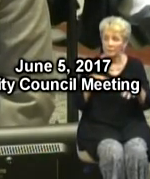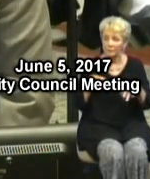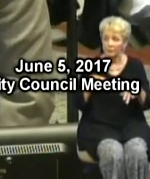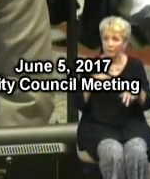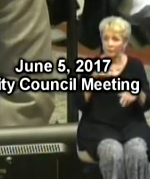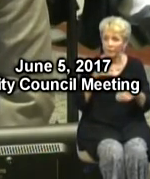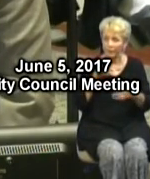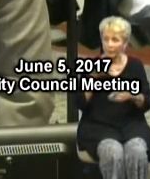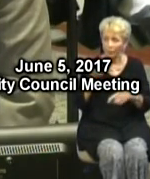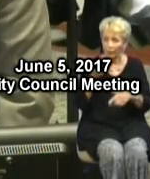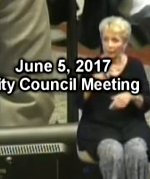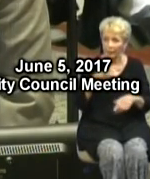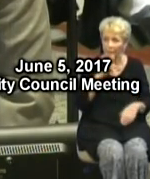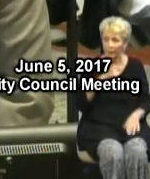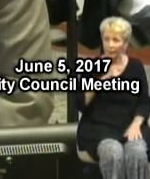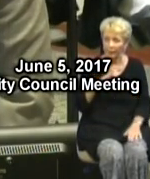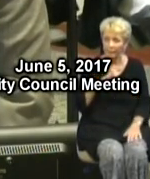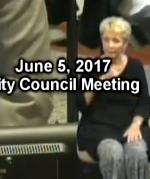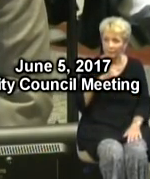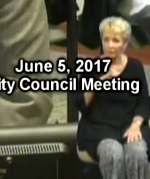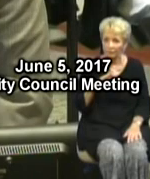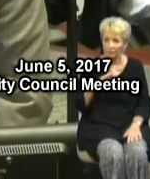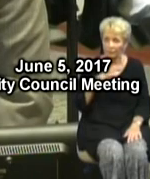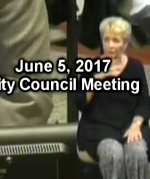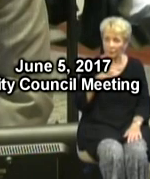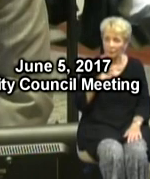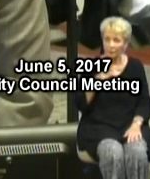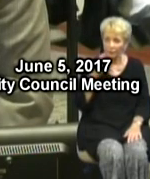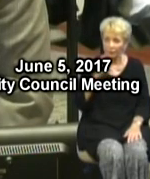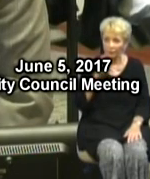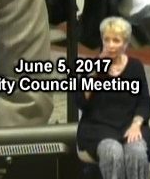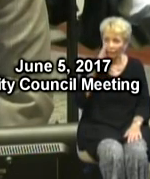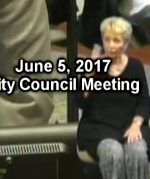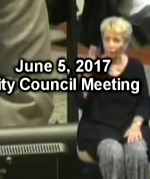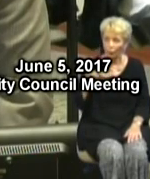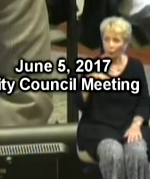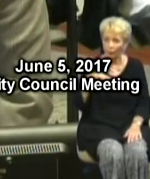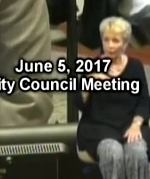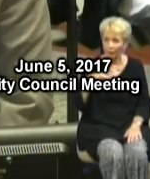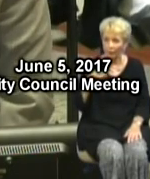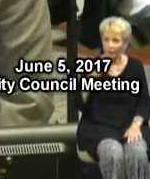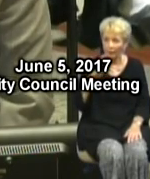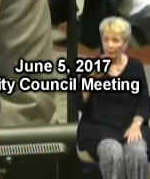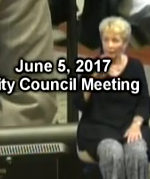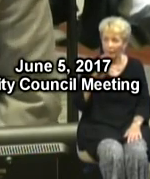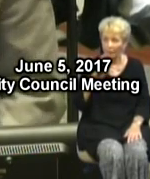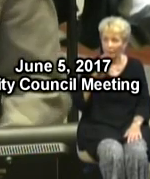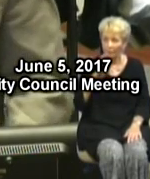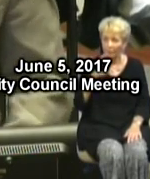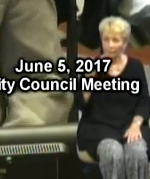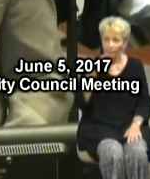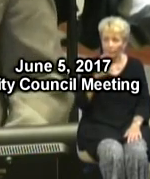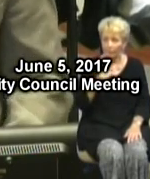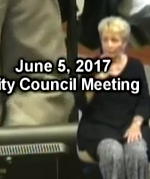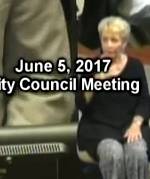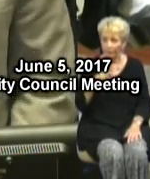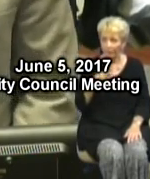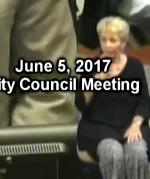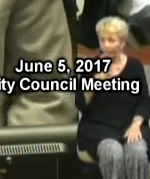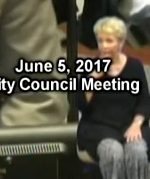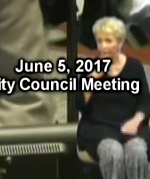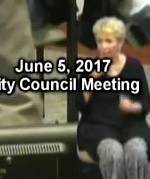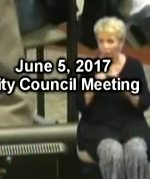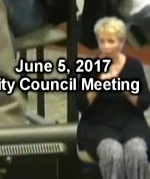that's where they need to be, and it would be great for them to view that whole section out there. Right. And any conversations that we have